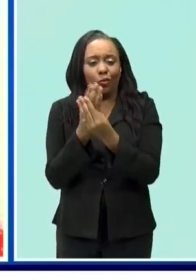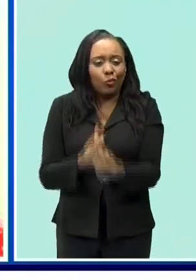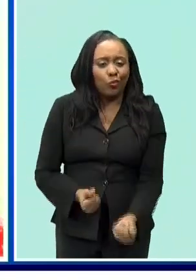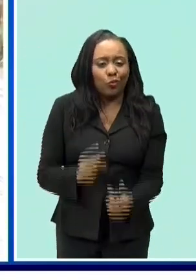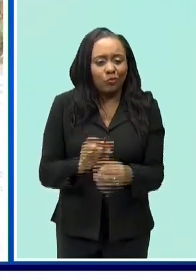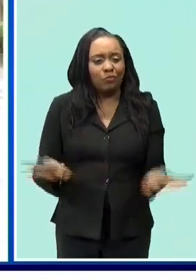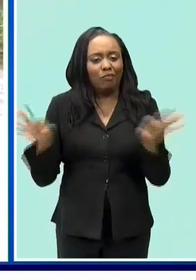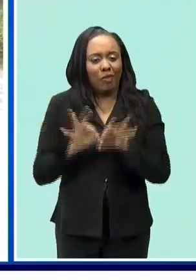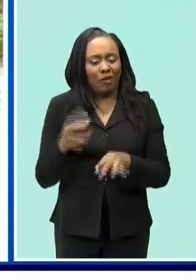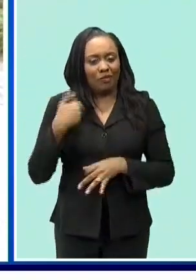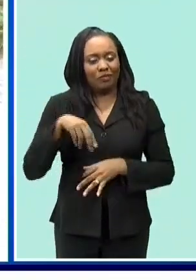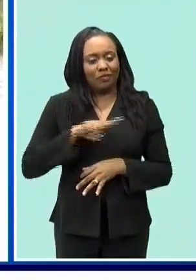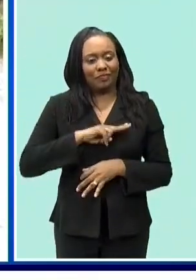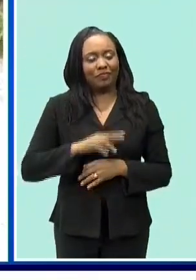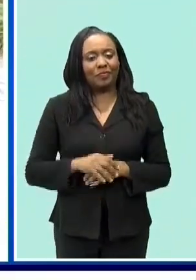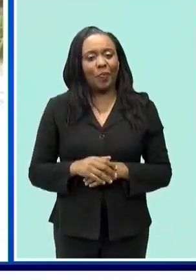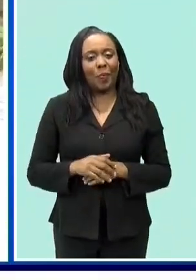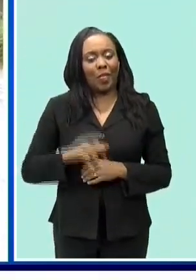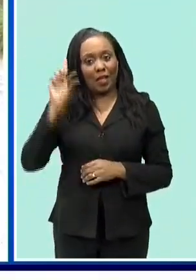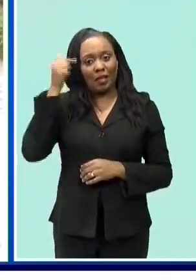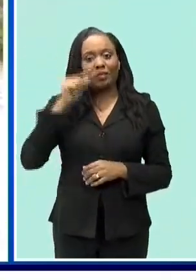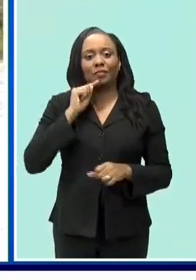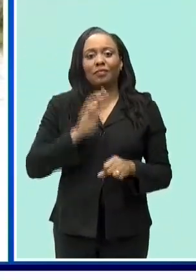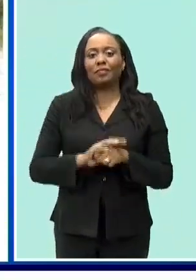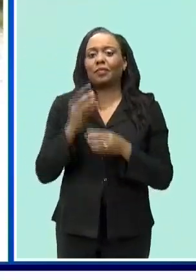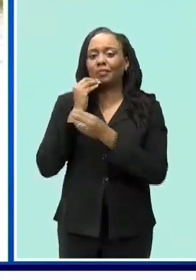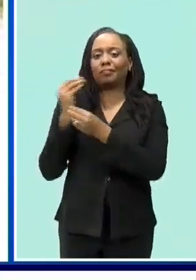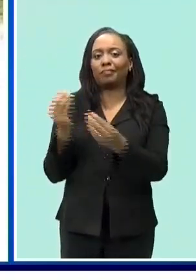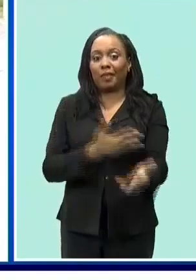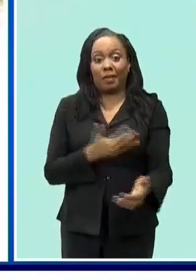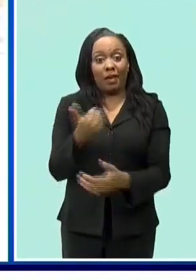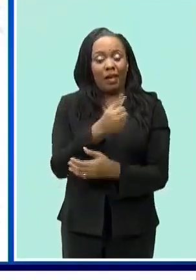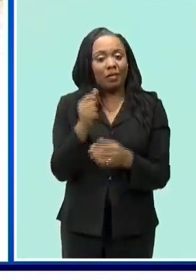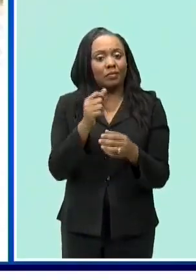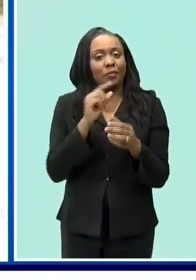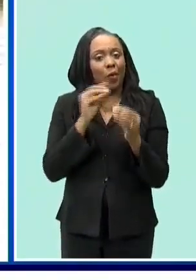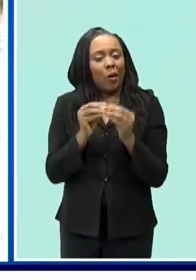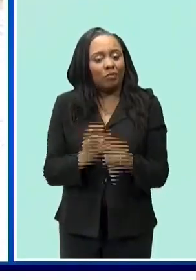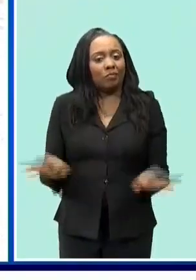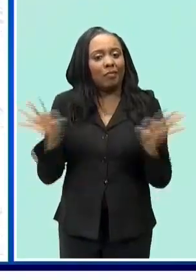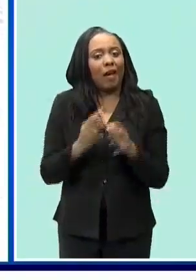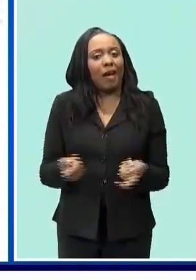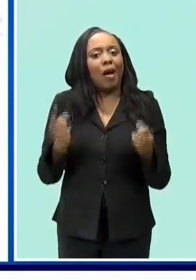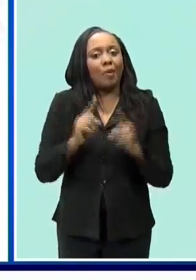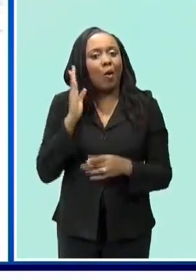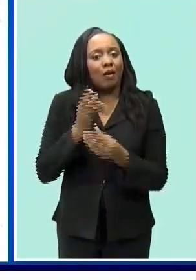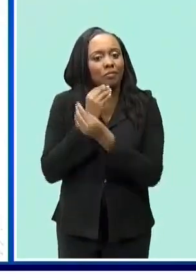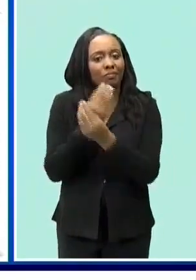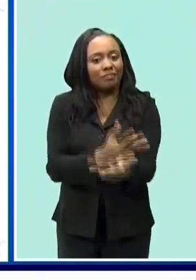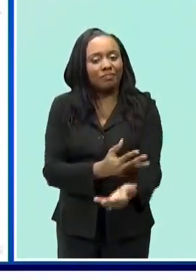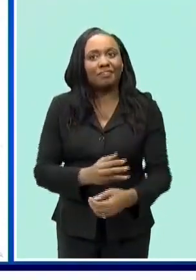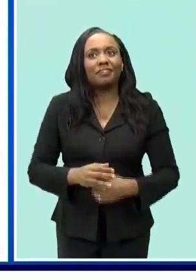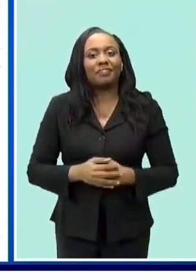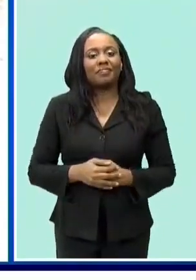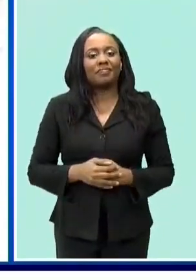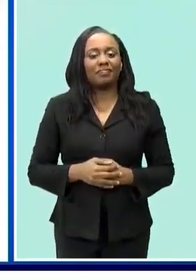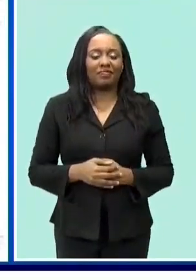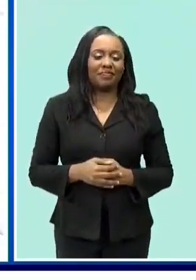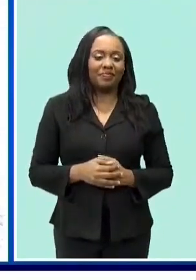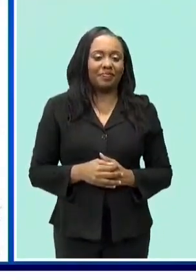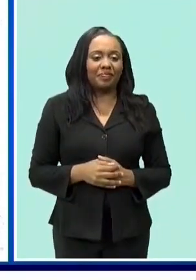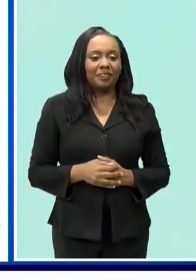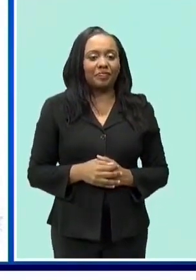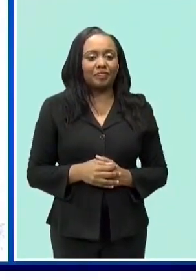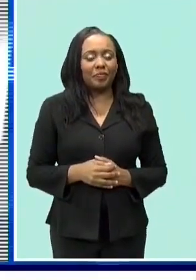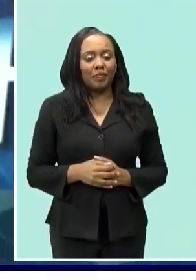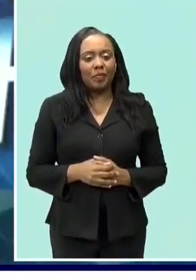this firefight. Government has promised to keep the public updated about any further developments in the mangrove area. Lorna Jones,